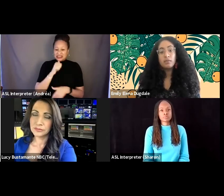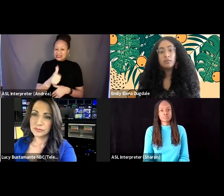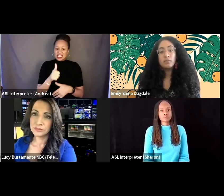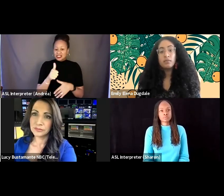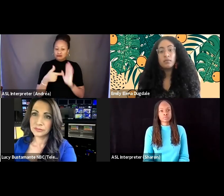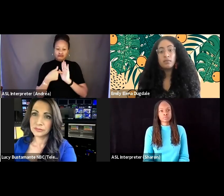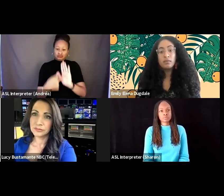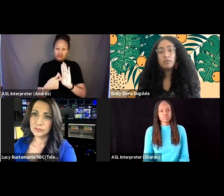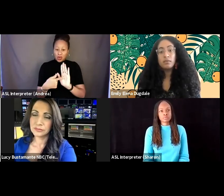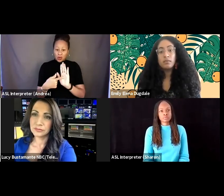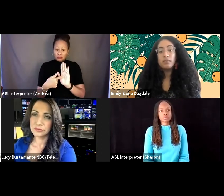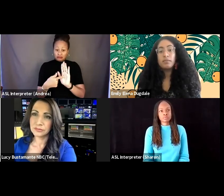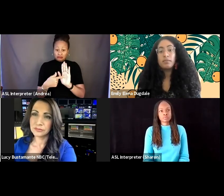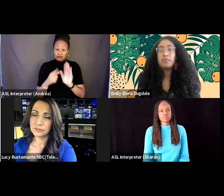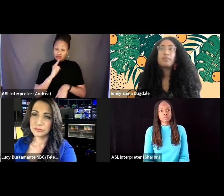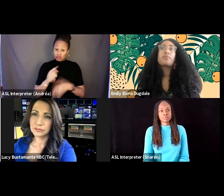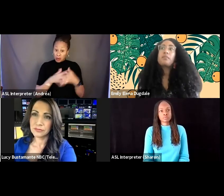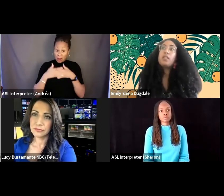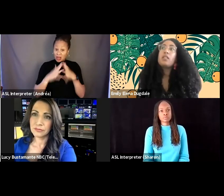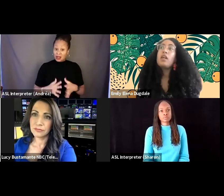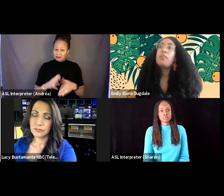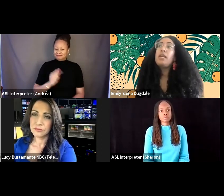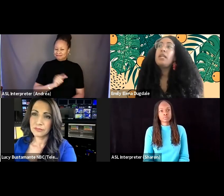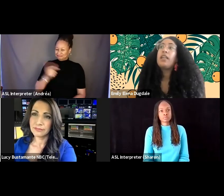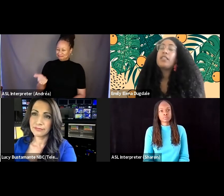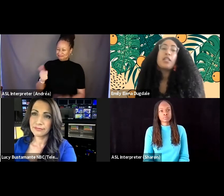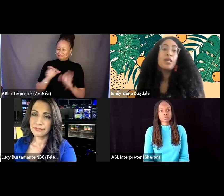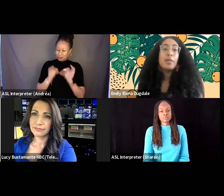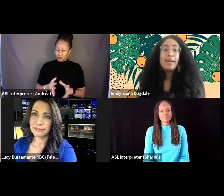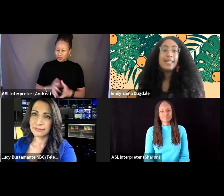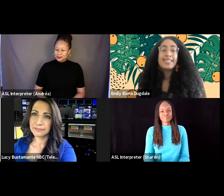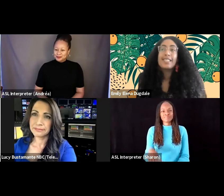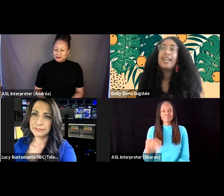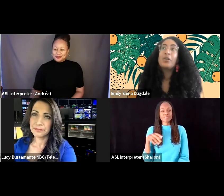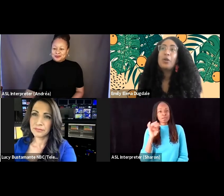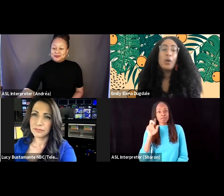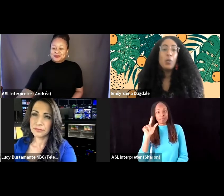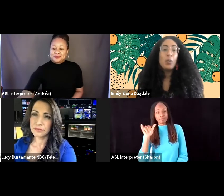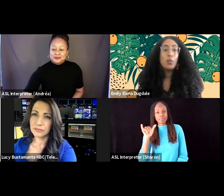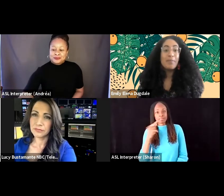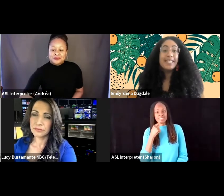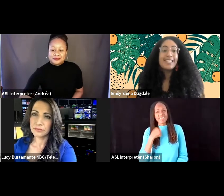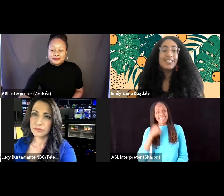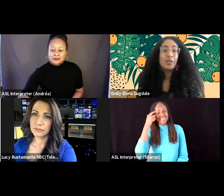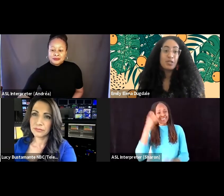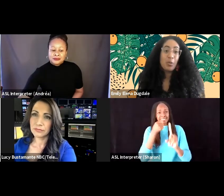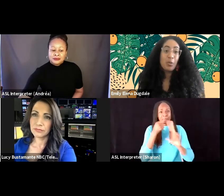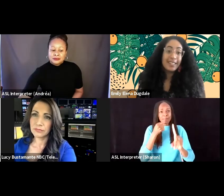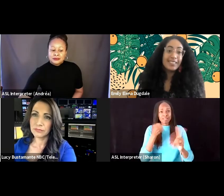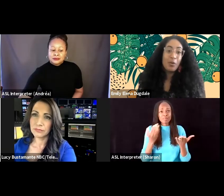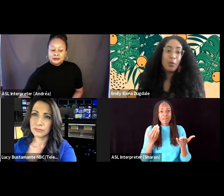reflect America? I mean, I think the impact is that we miss